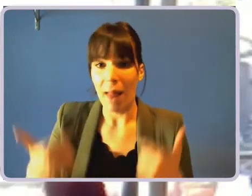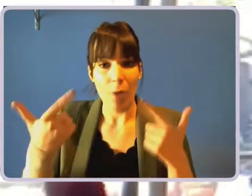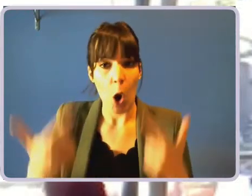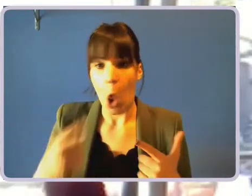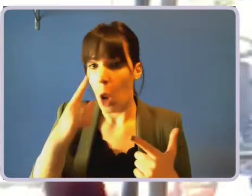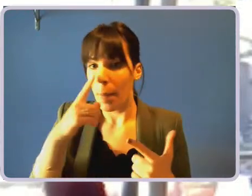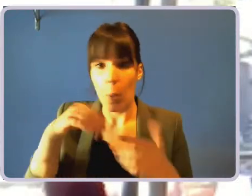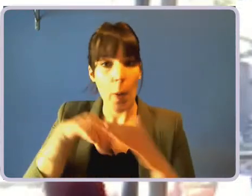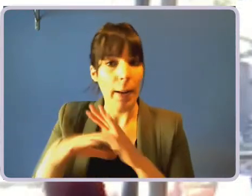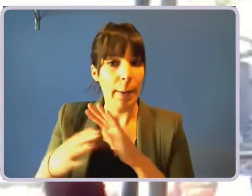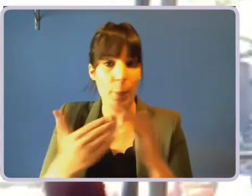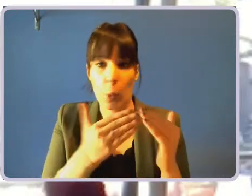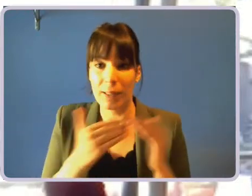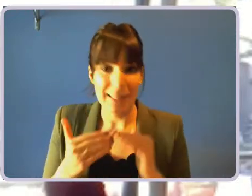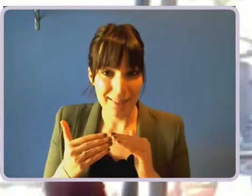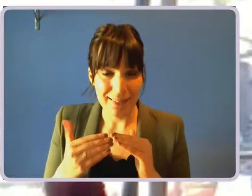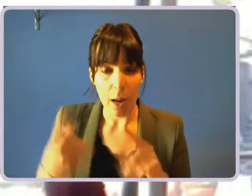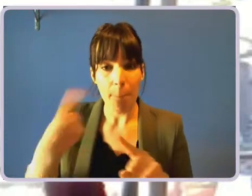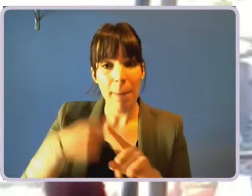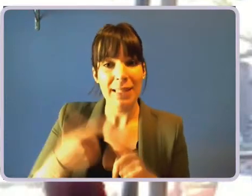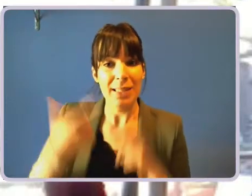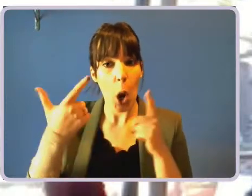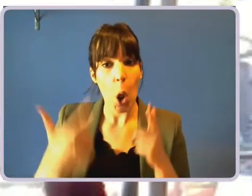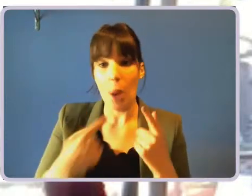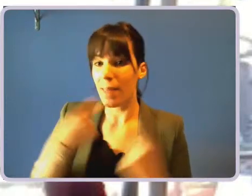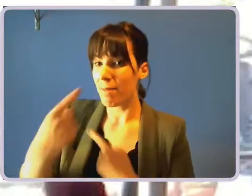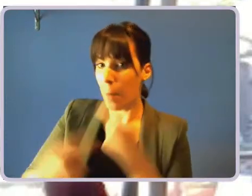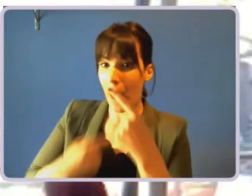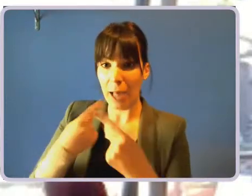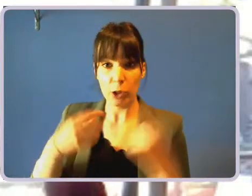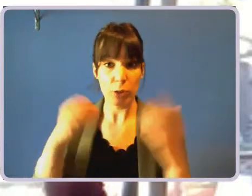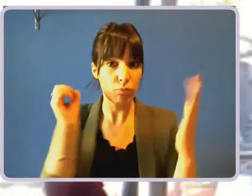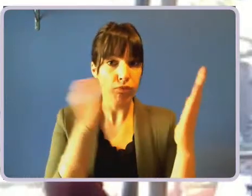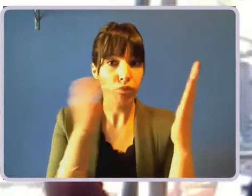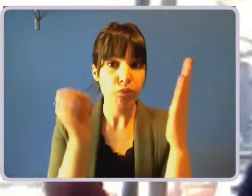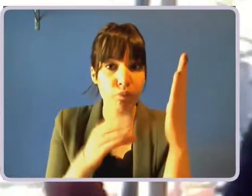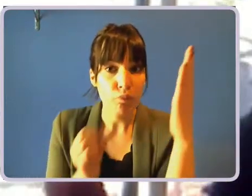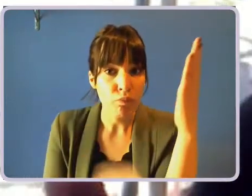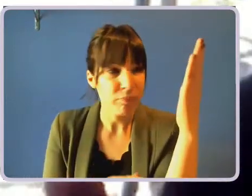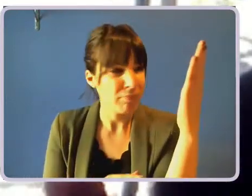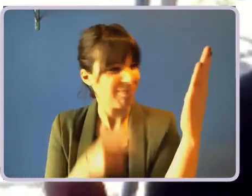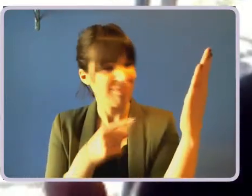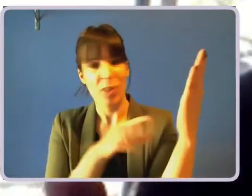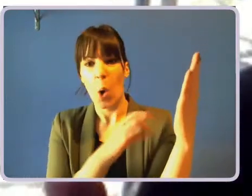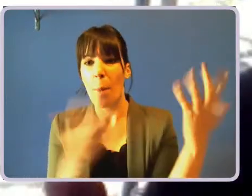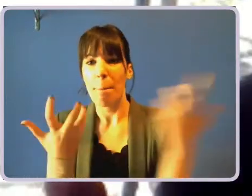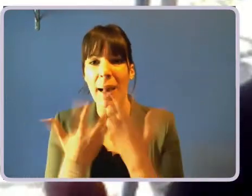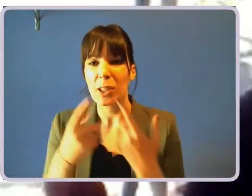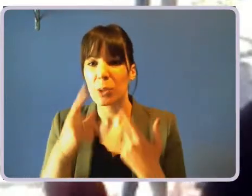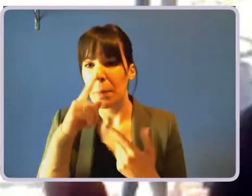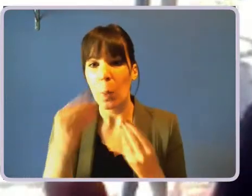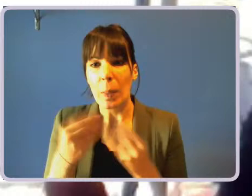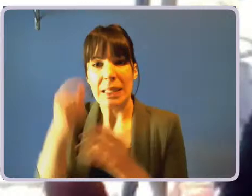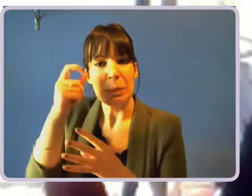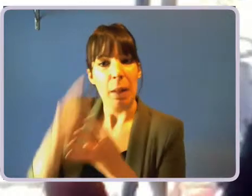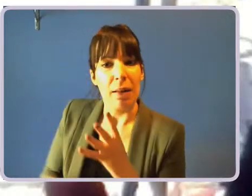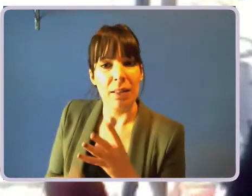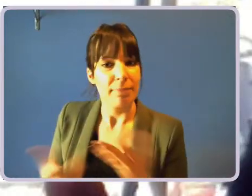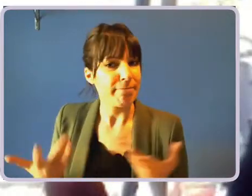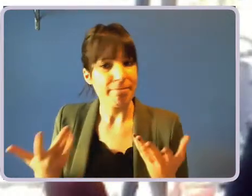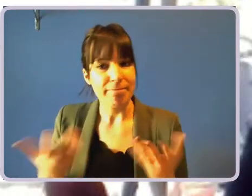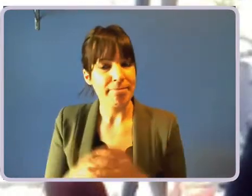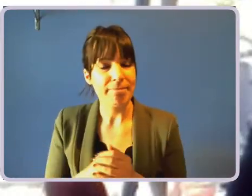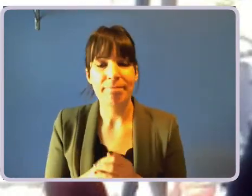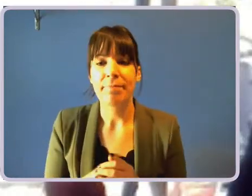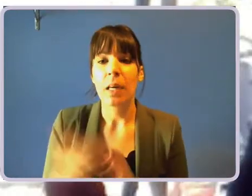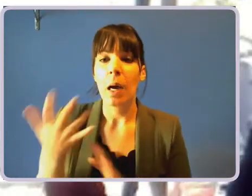lot of the information out there wasn't working for people with disabilities. So we looked at